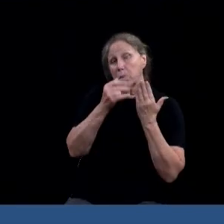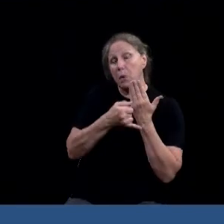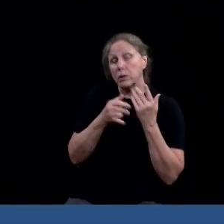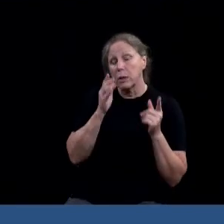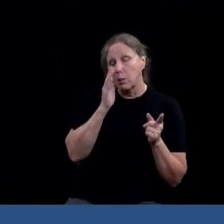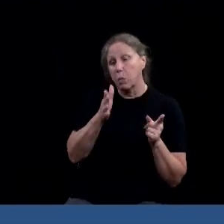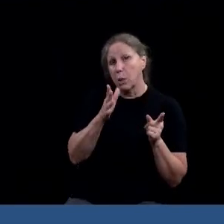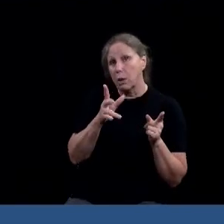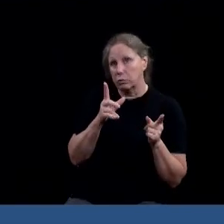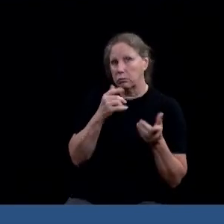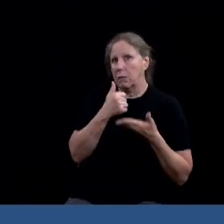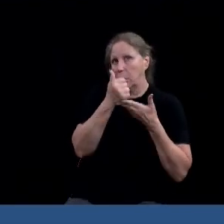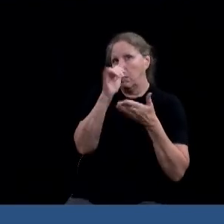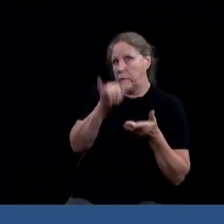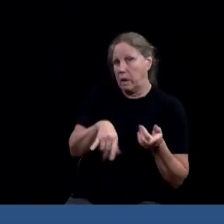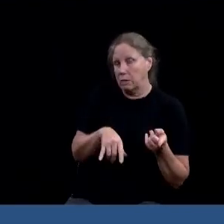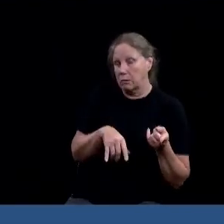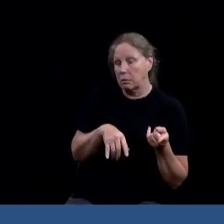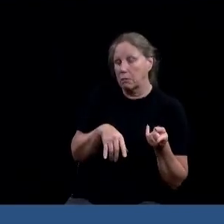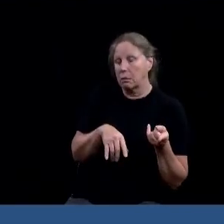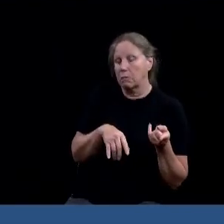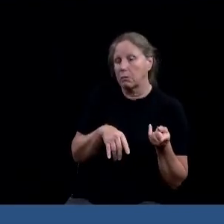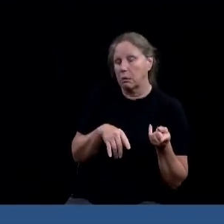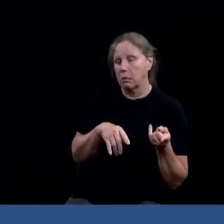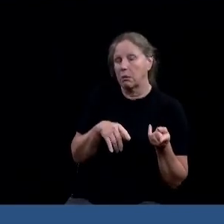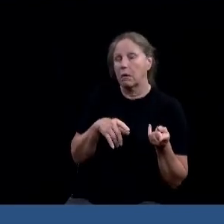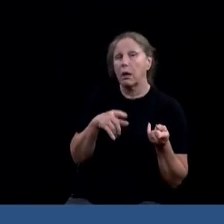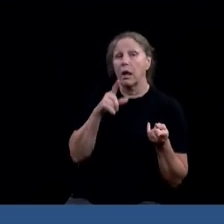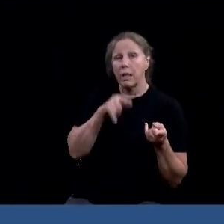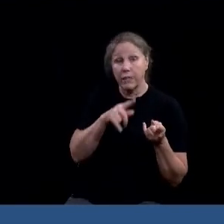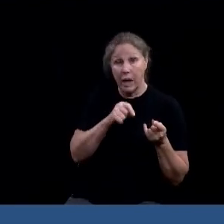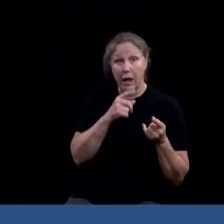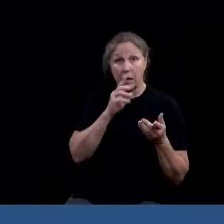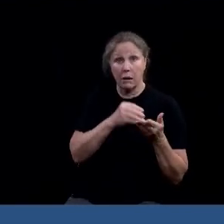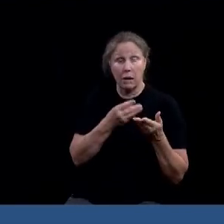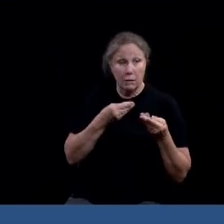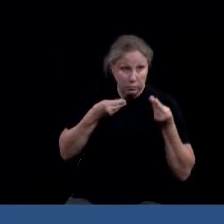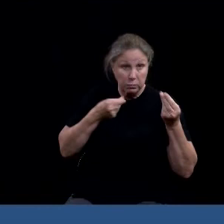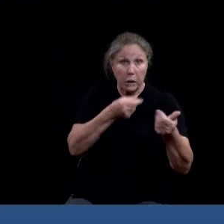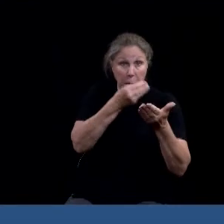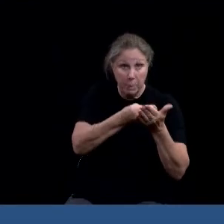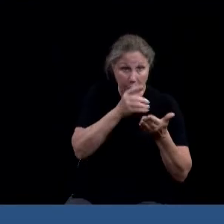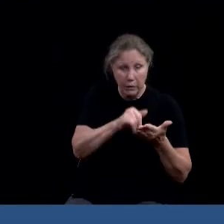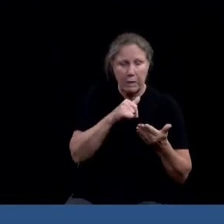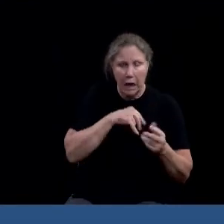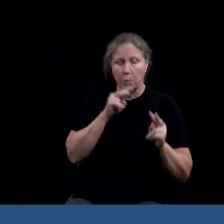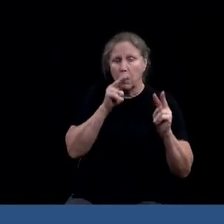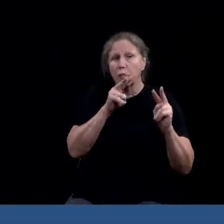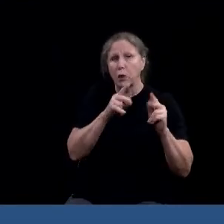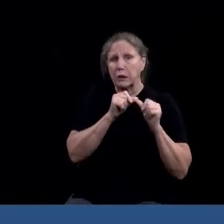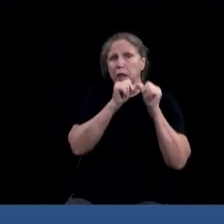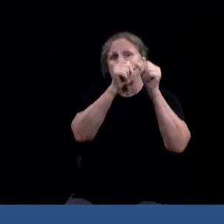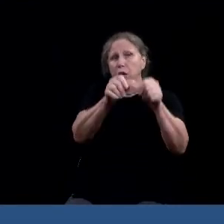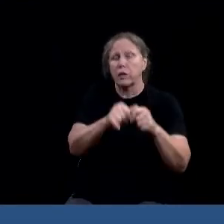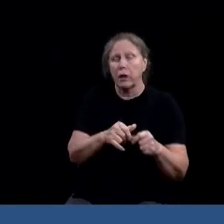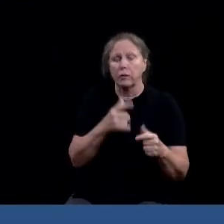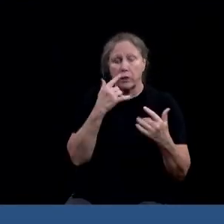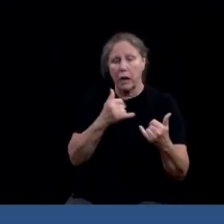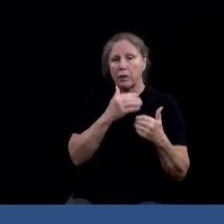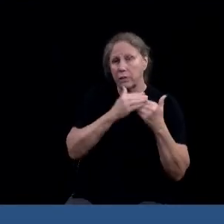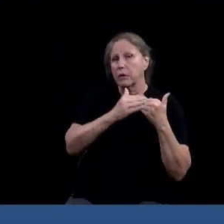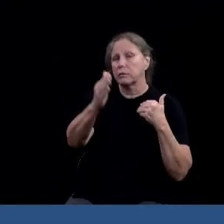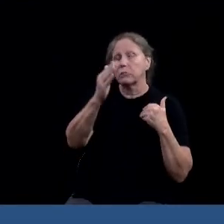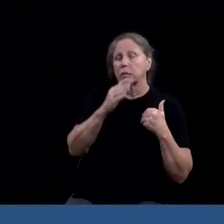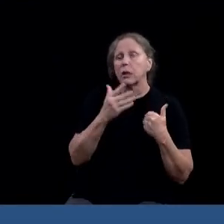looking forward to continued investment in this area in future years. And I appreciate y'all's looking at this and moving this project